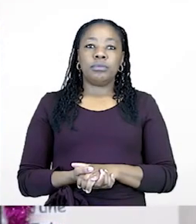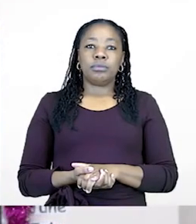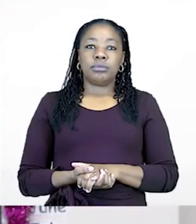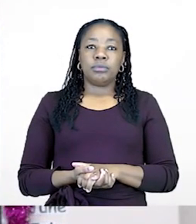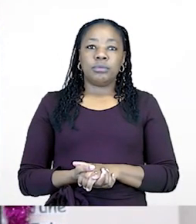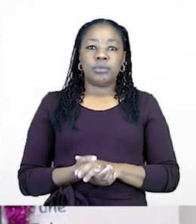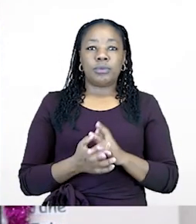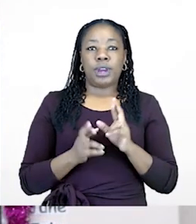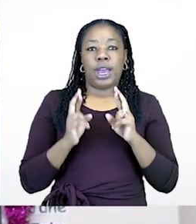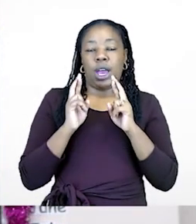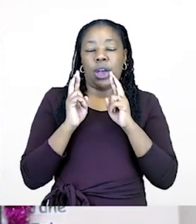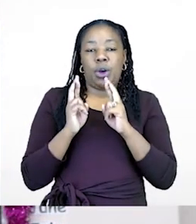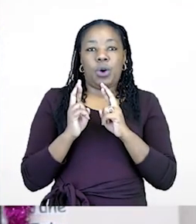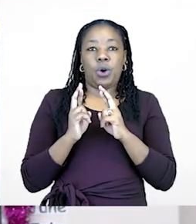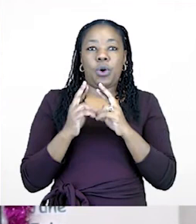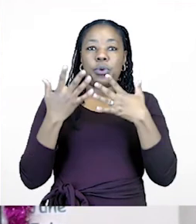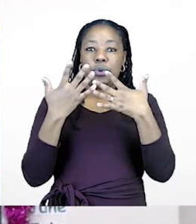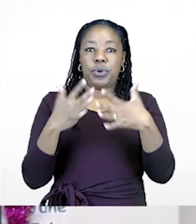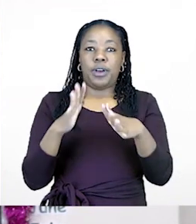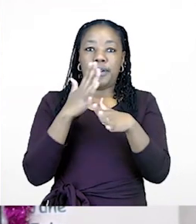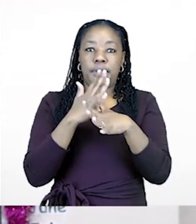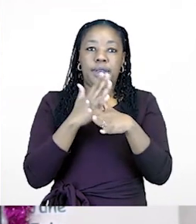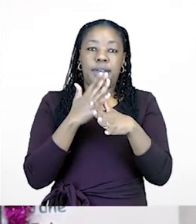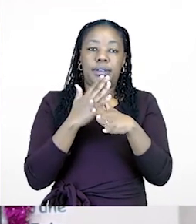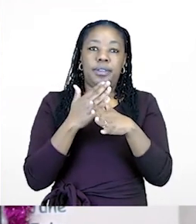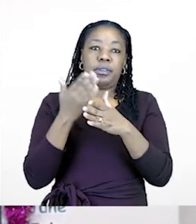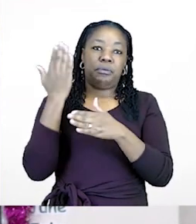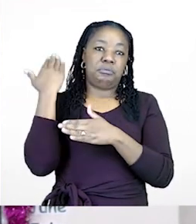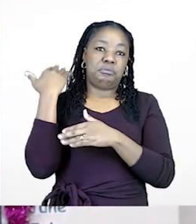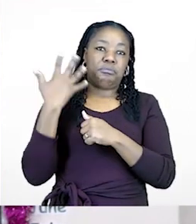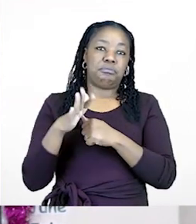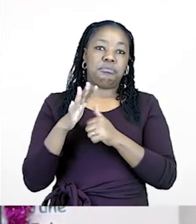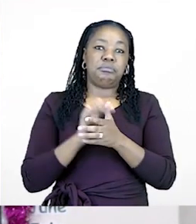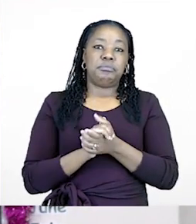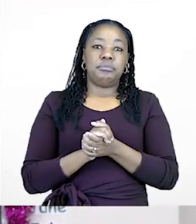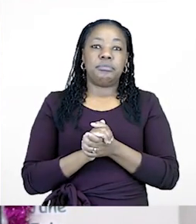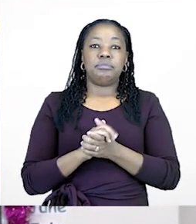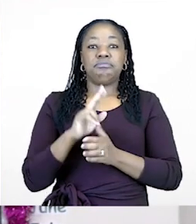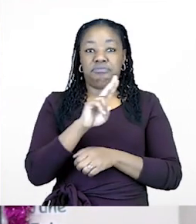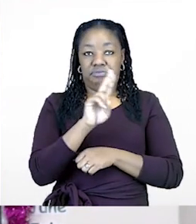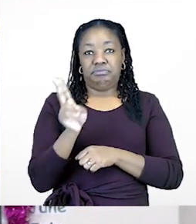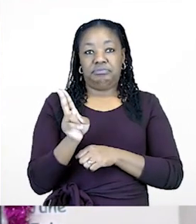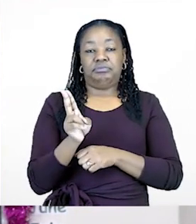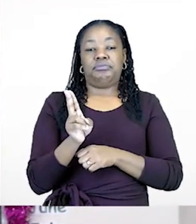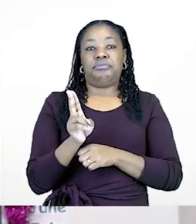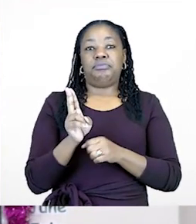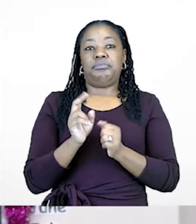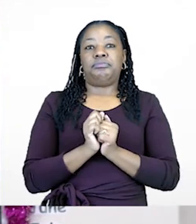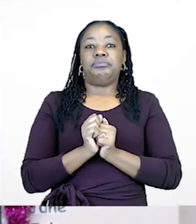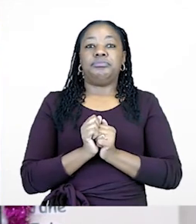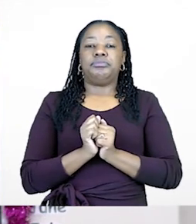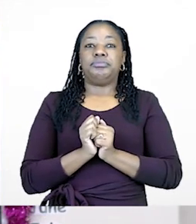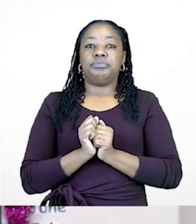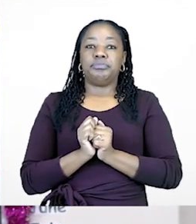Let's hope you managed to finish that exercise very well. And remember, the sound belongs to the letter